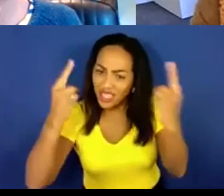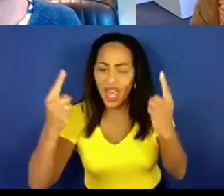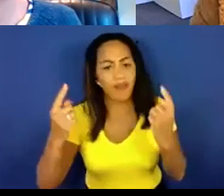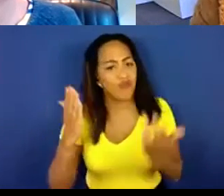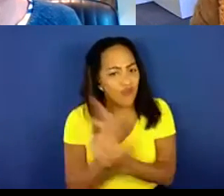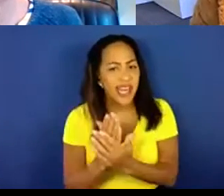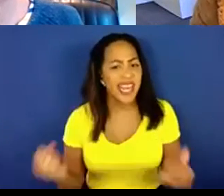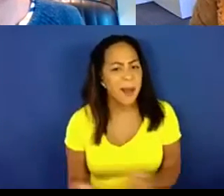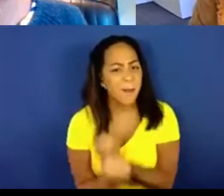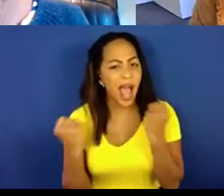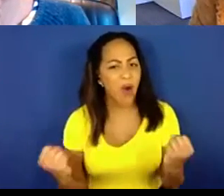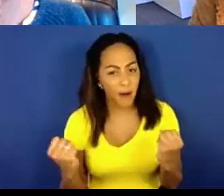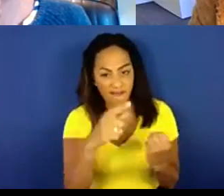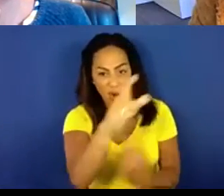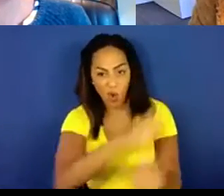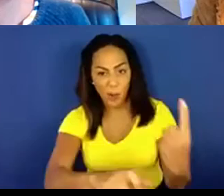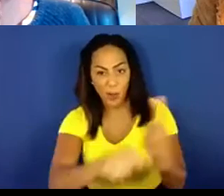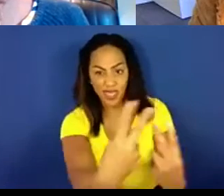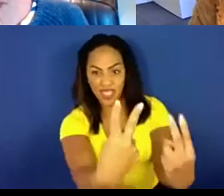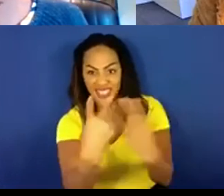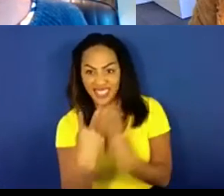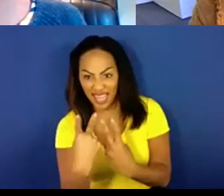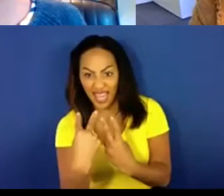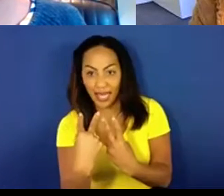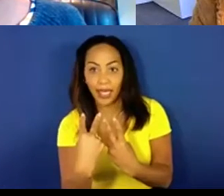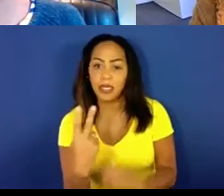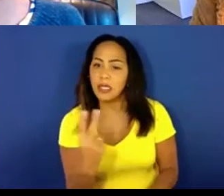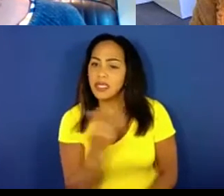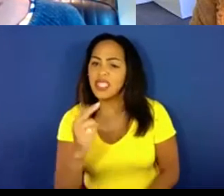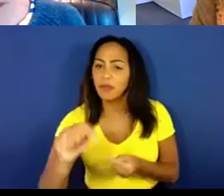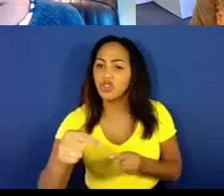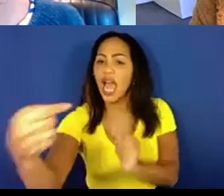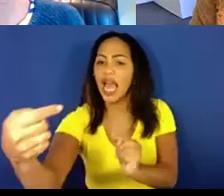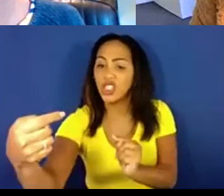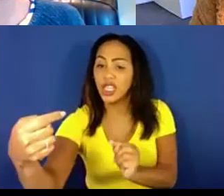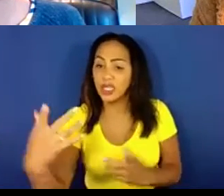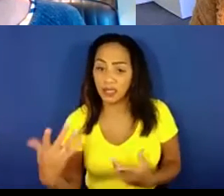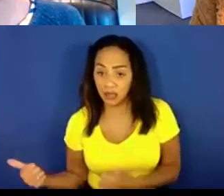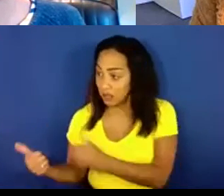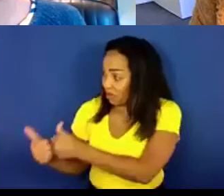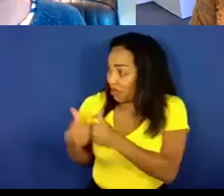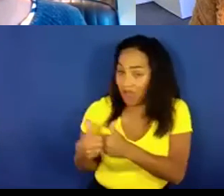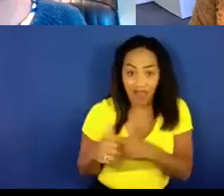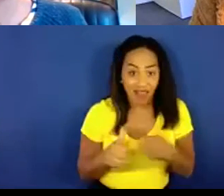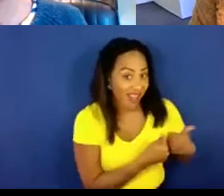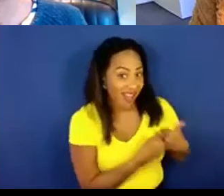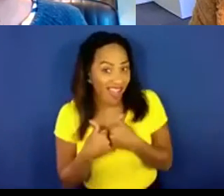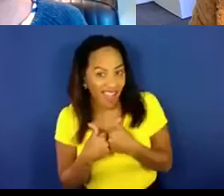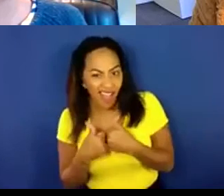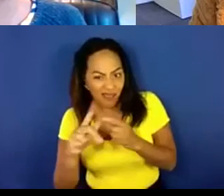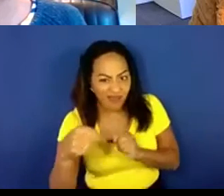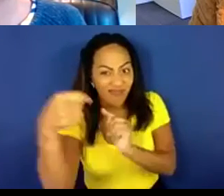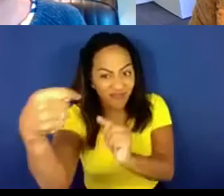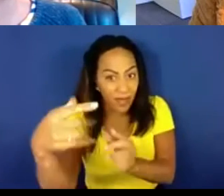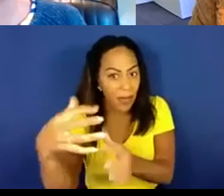that. We tackled some challenges together, you know, because it's a very political environment. Let's be honest, there's